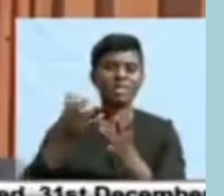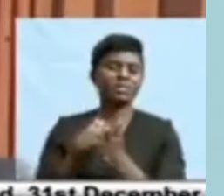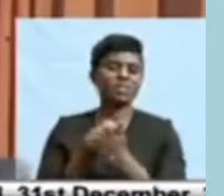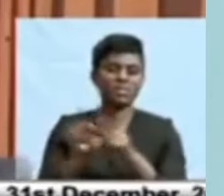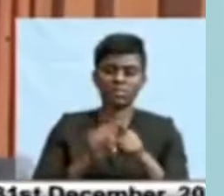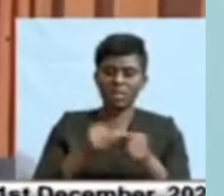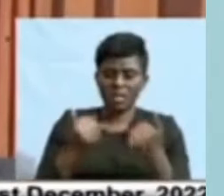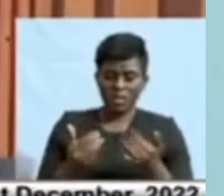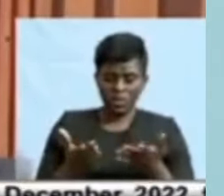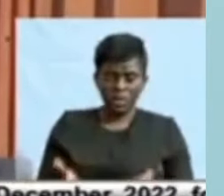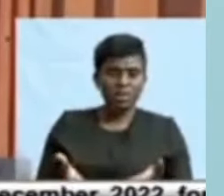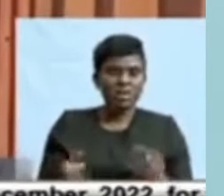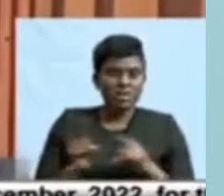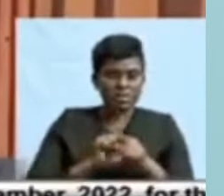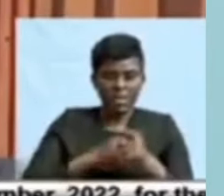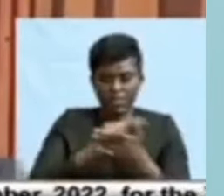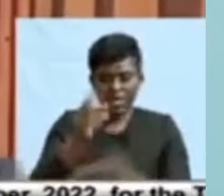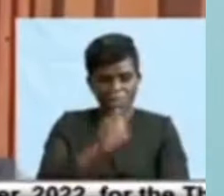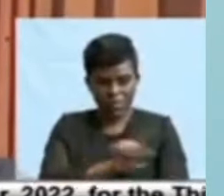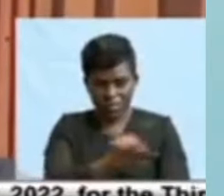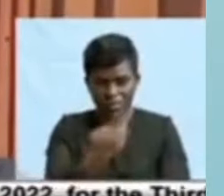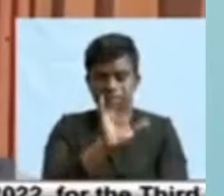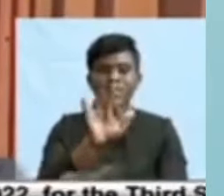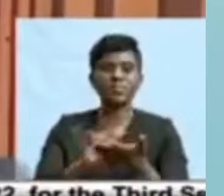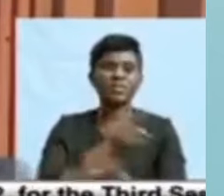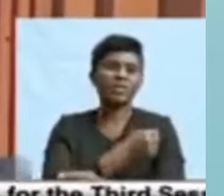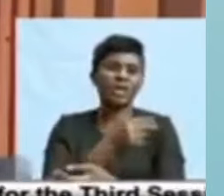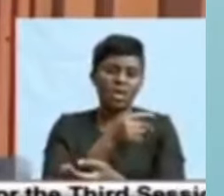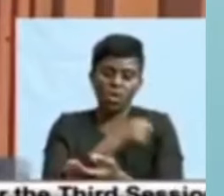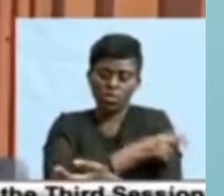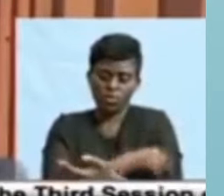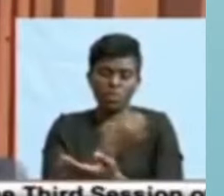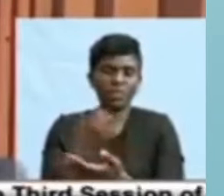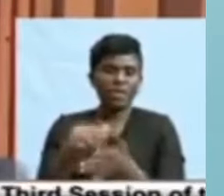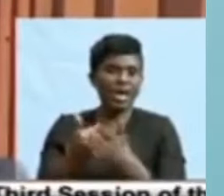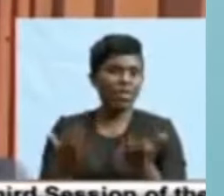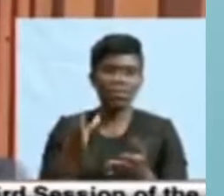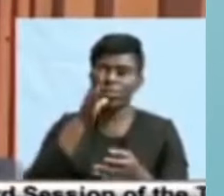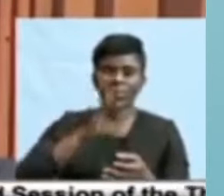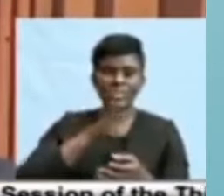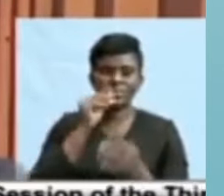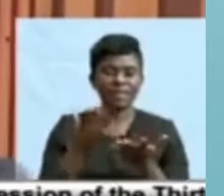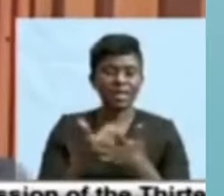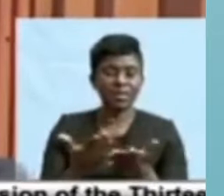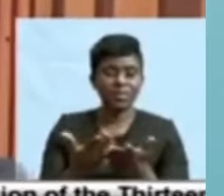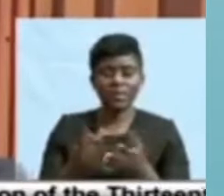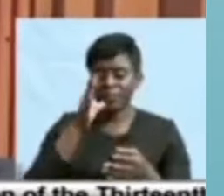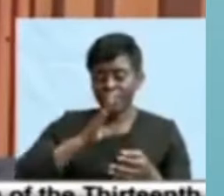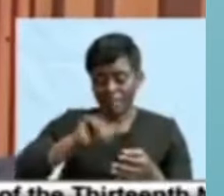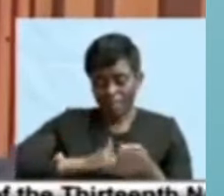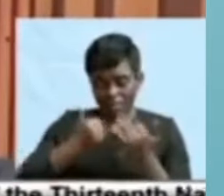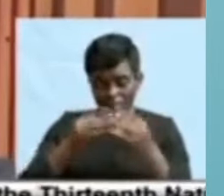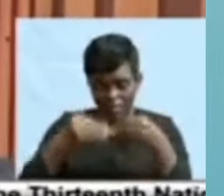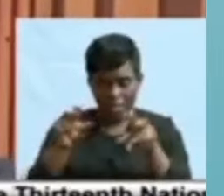and then here they're failing to utilize that medical equipment? Just how, Madam Speaker? Madam Speaker, as we